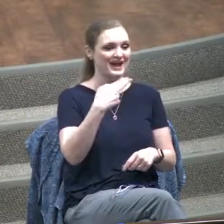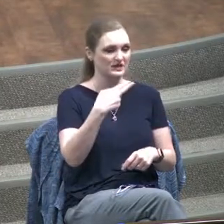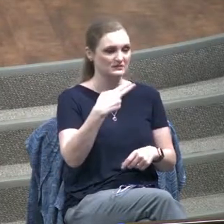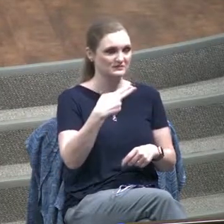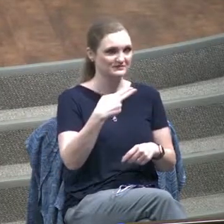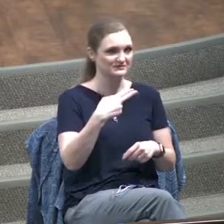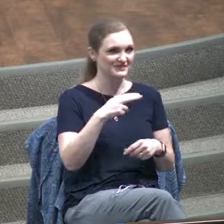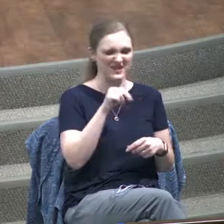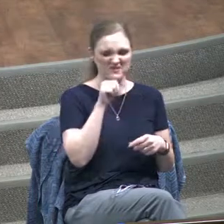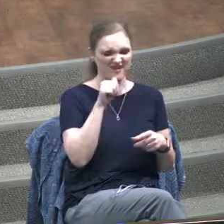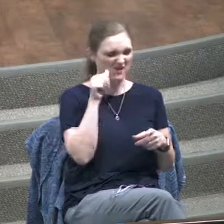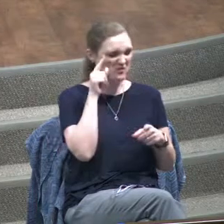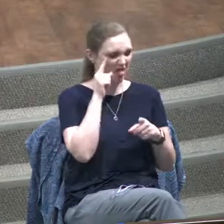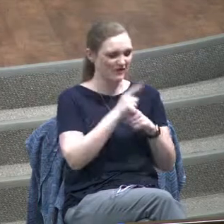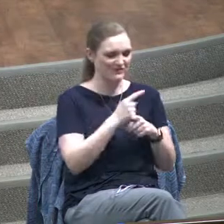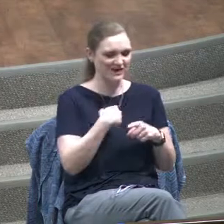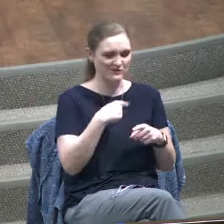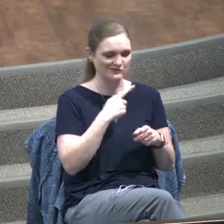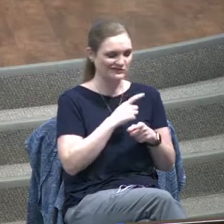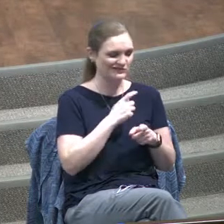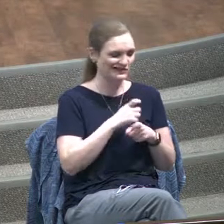No, actually, they weren't even related. I'm just kidding.